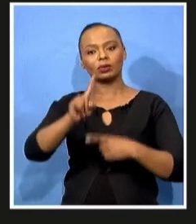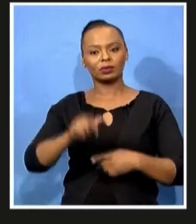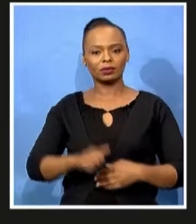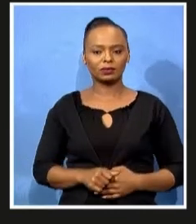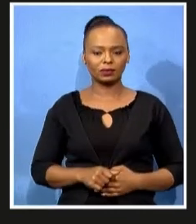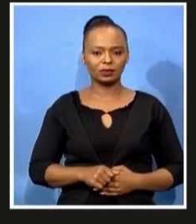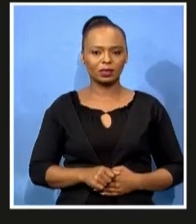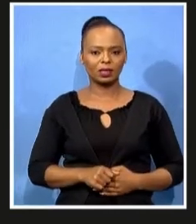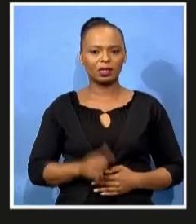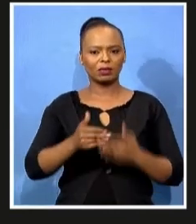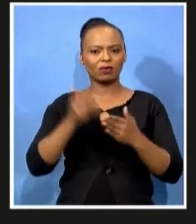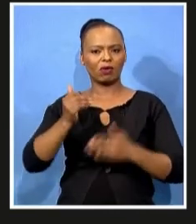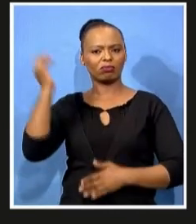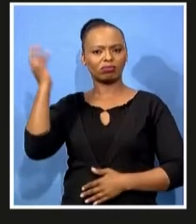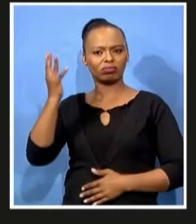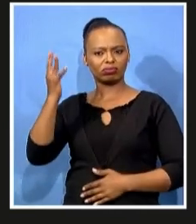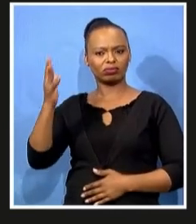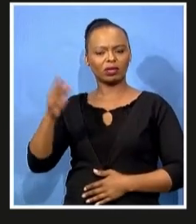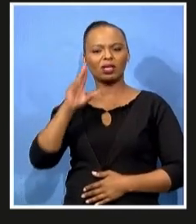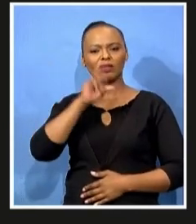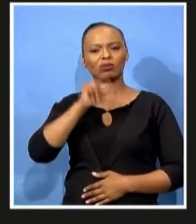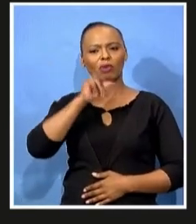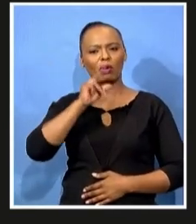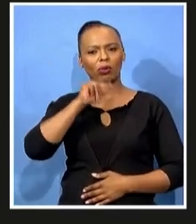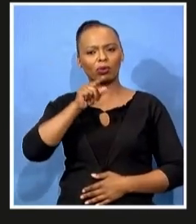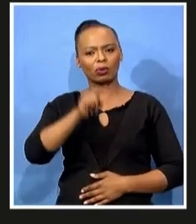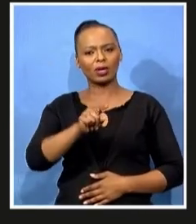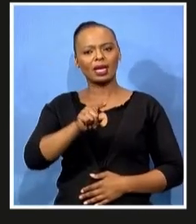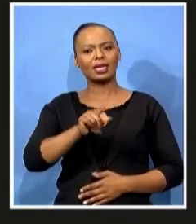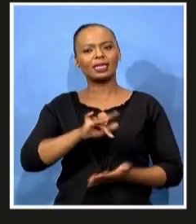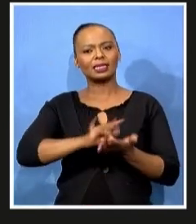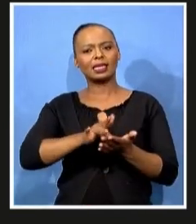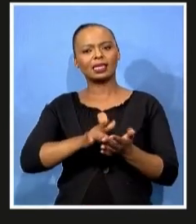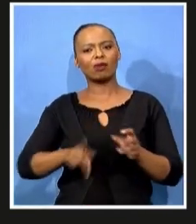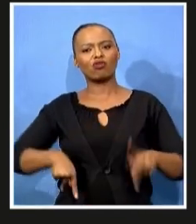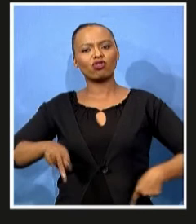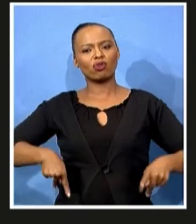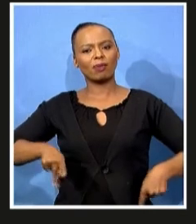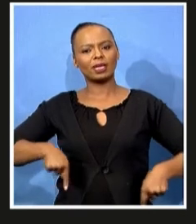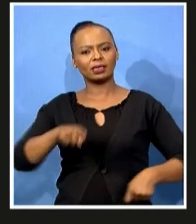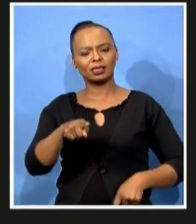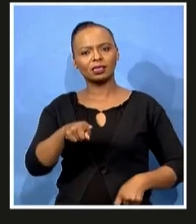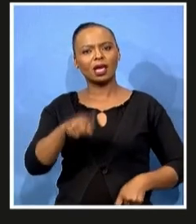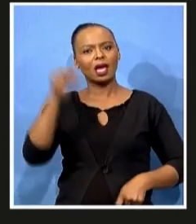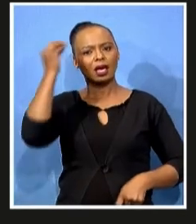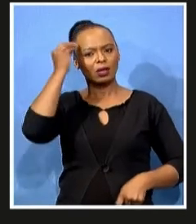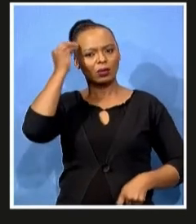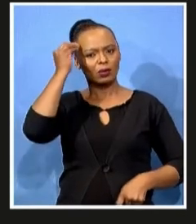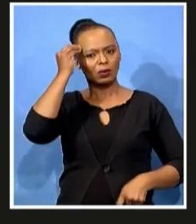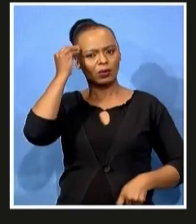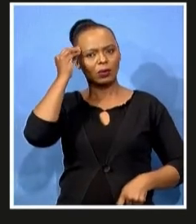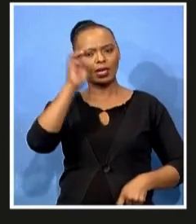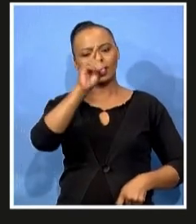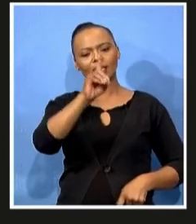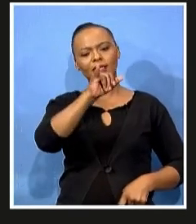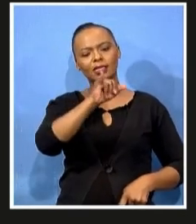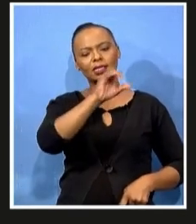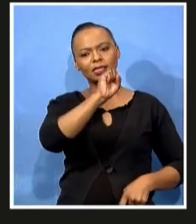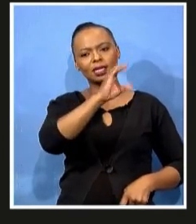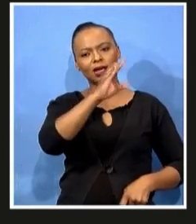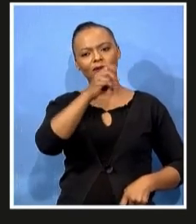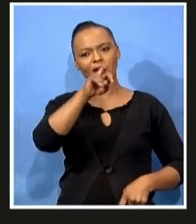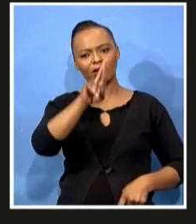regard to central procurement. Now we know that Discovery is the country's largest private medical scheme. and